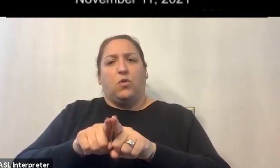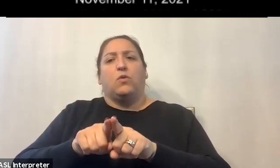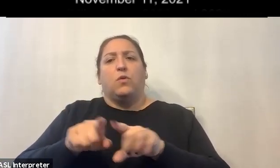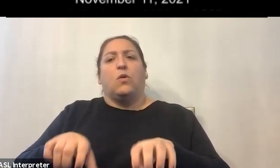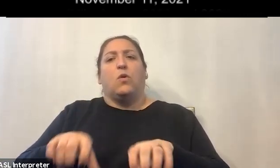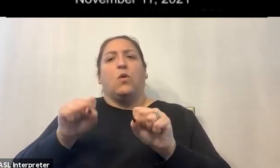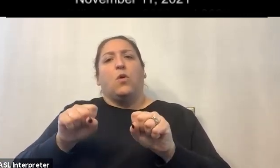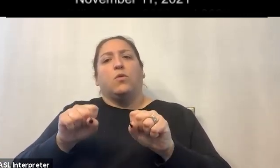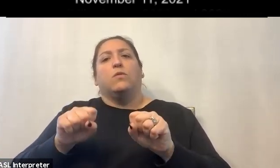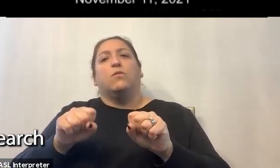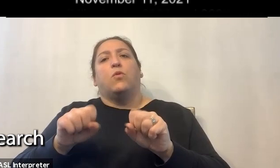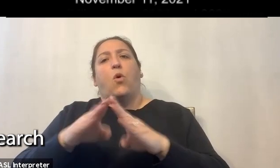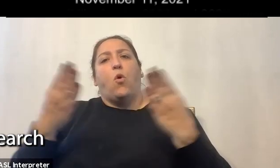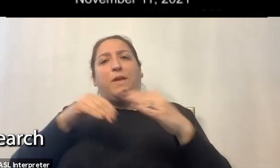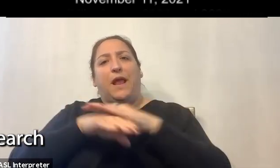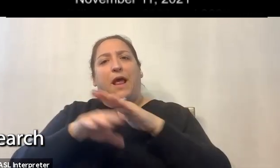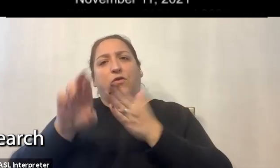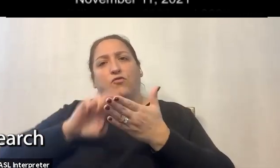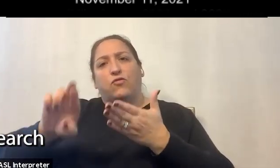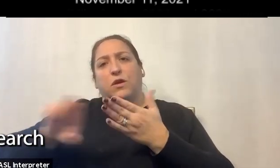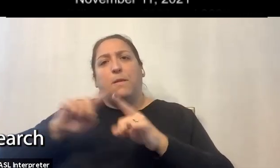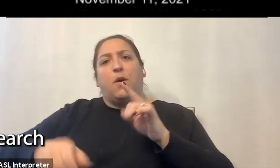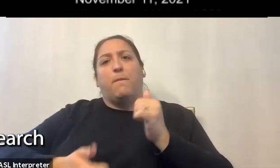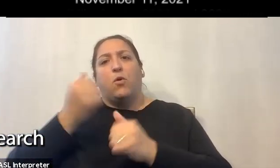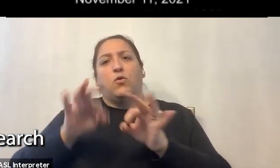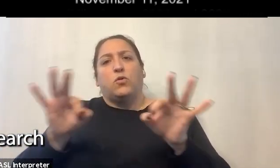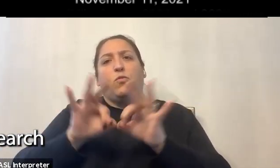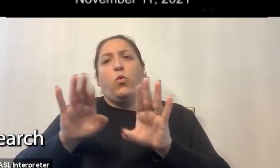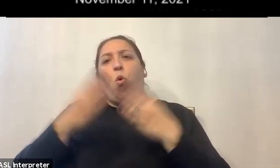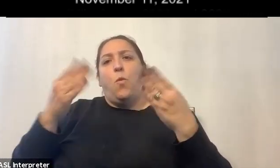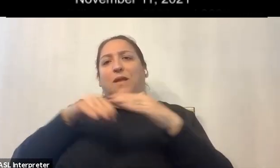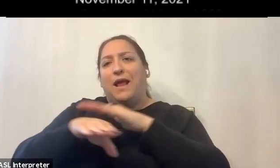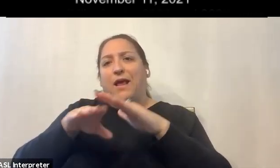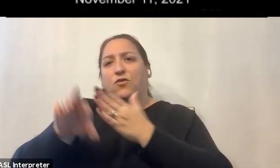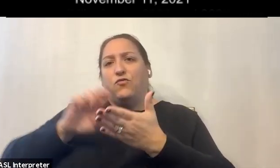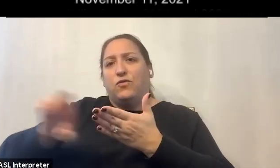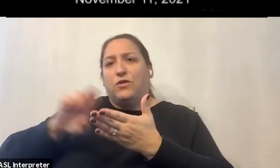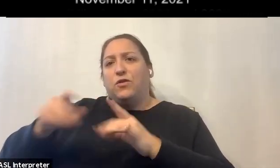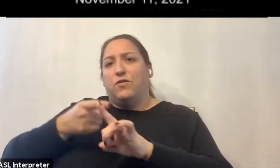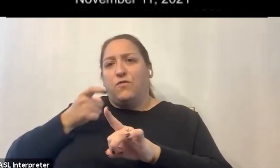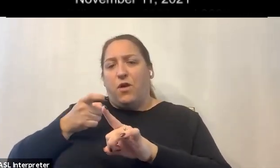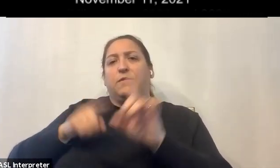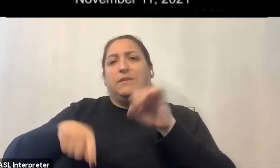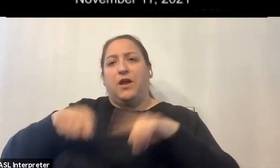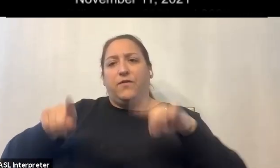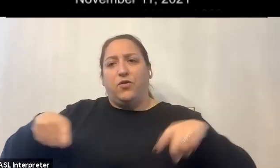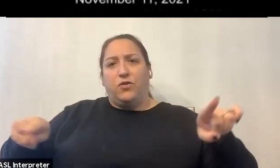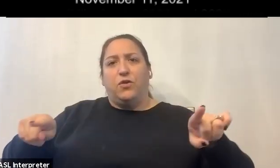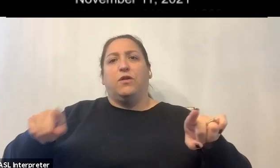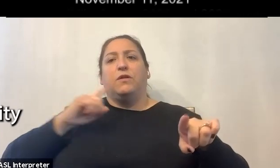open access research, but most importantly, open access research from a diversity of